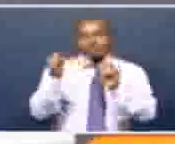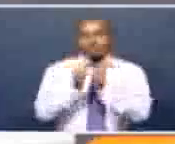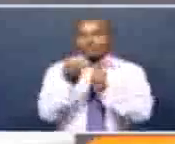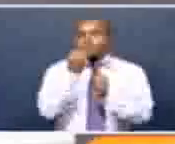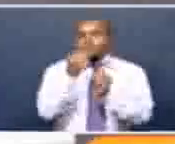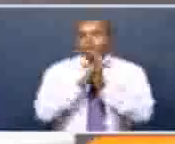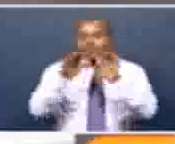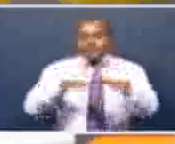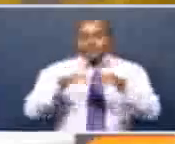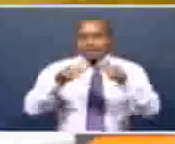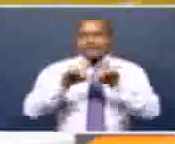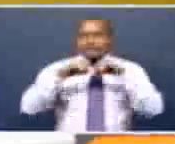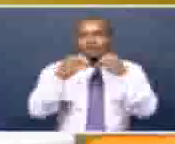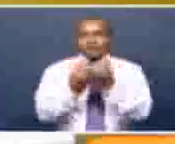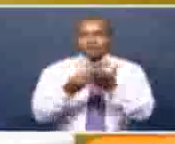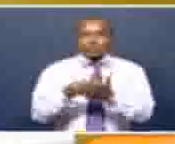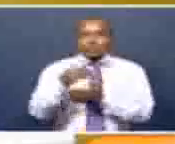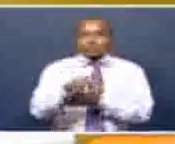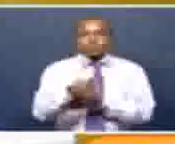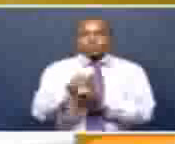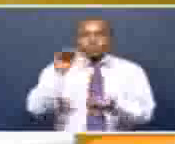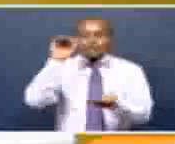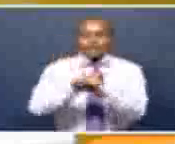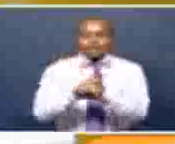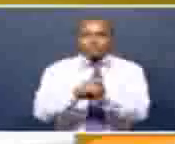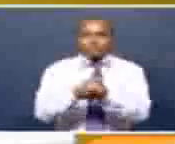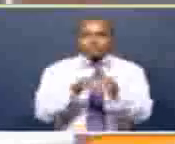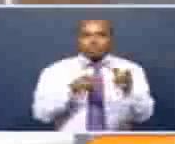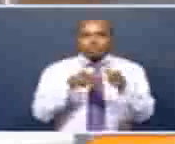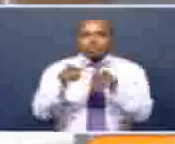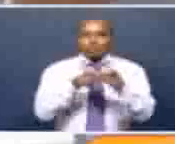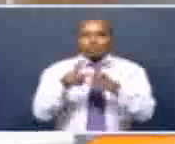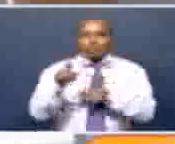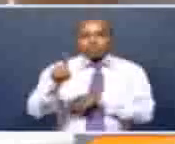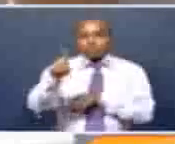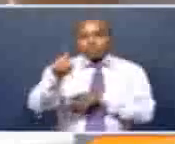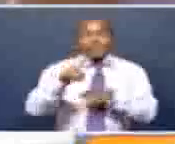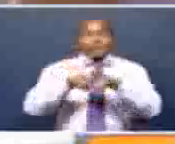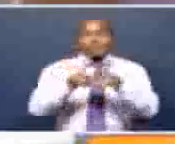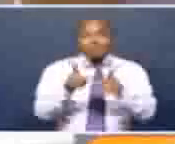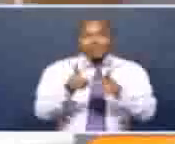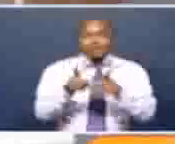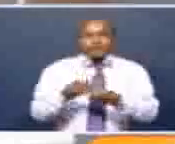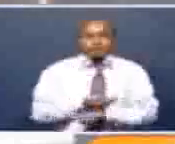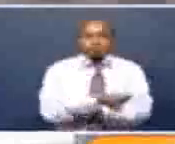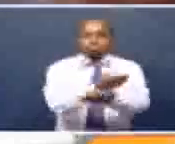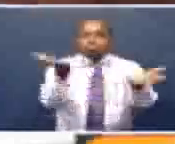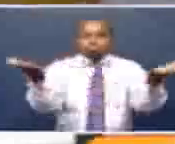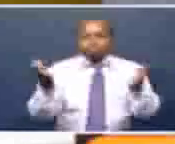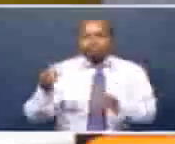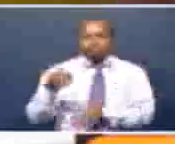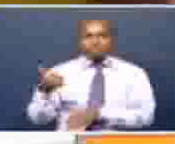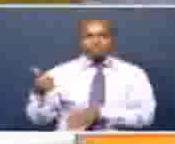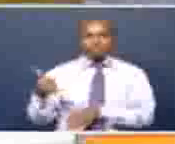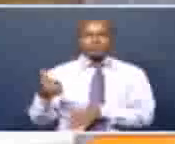Agriculture Organization to procure traps to control the armyworms. However, the traps are yet to be distributed to farmers up